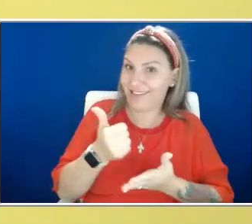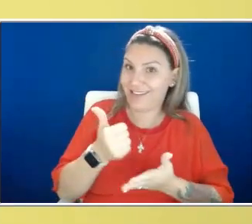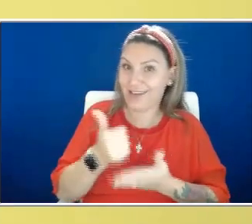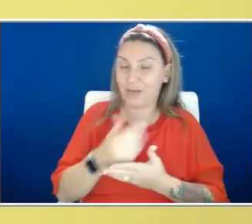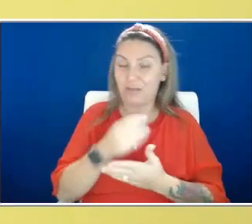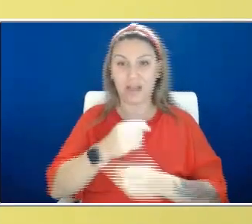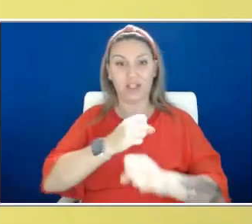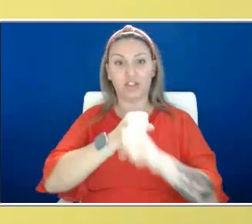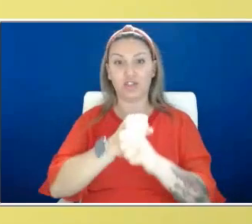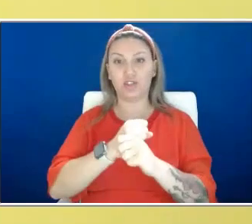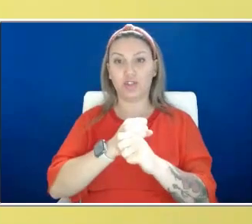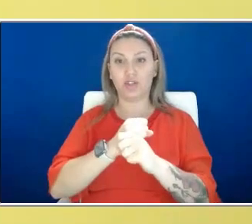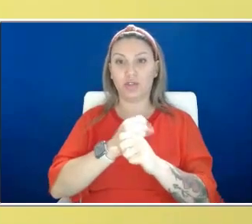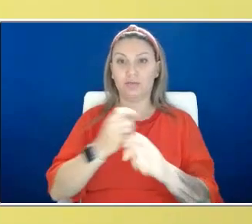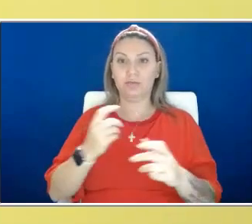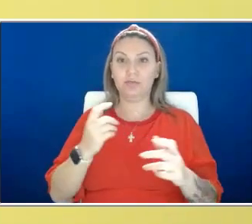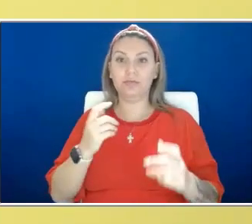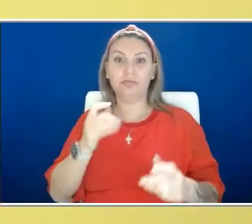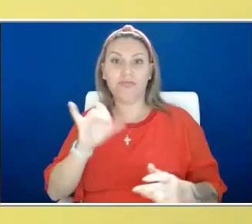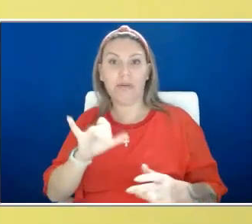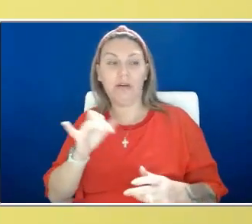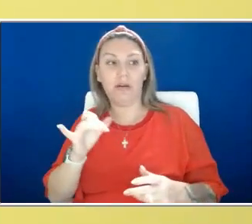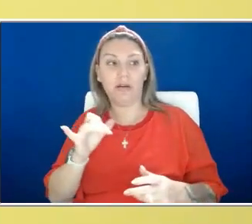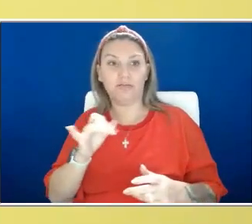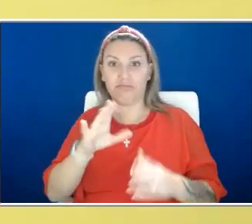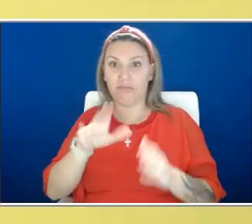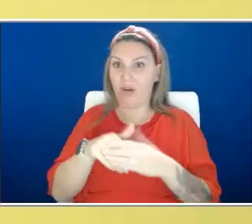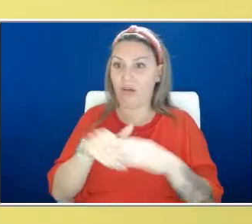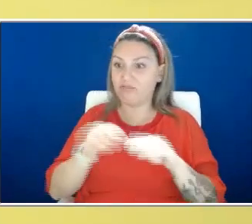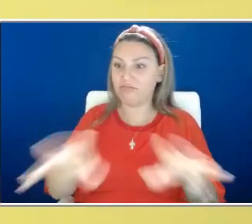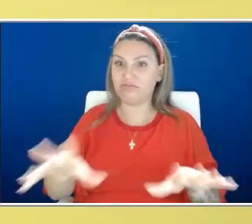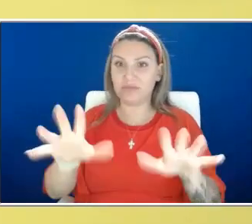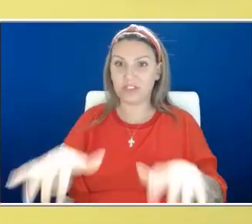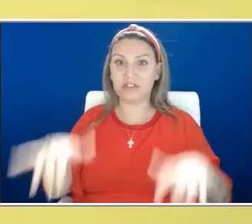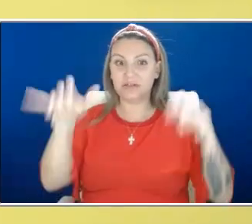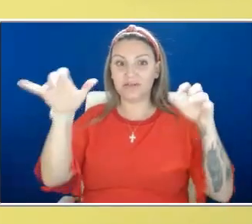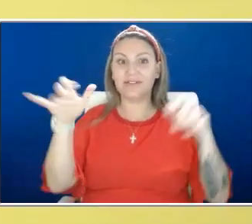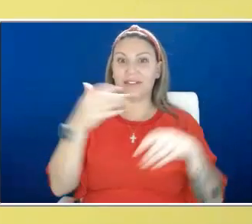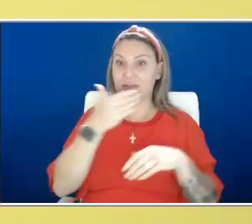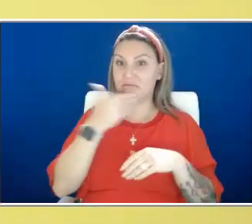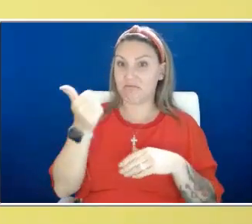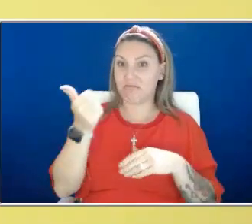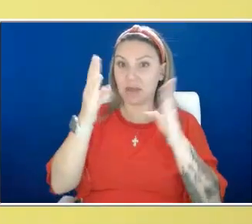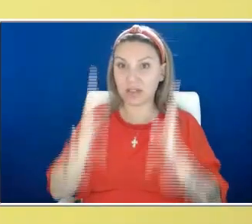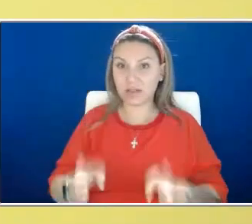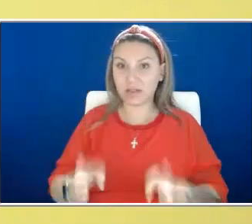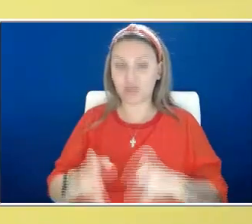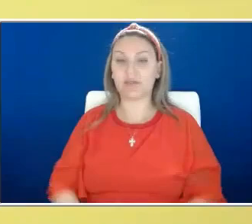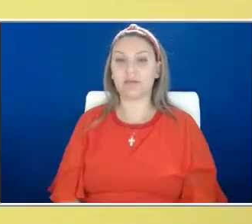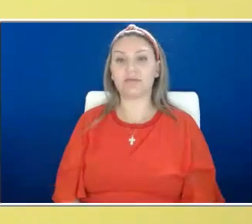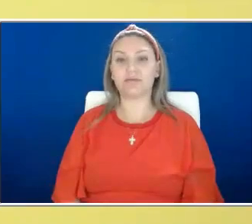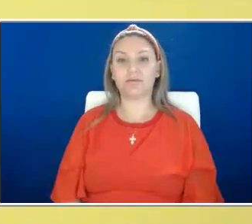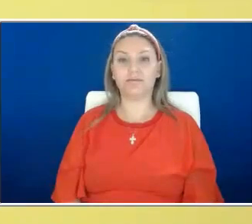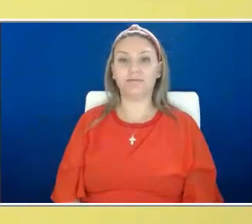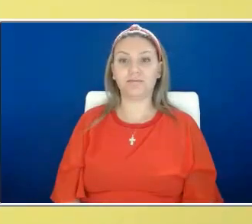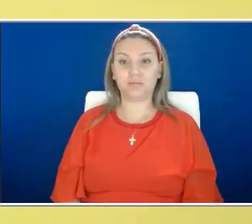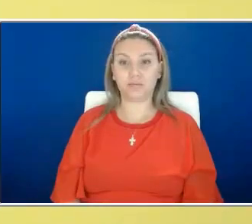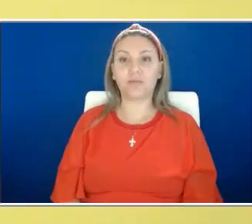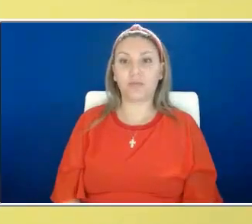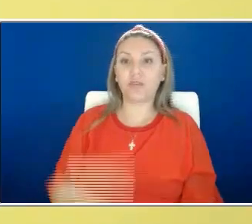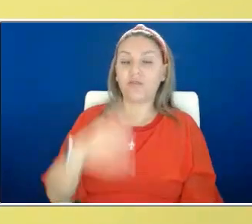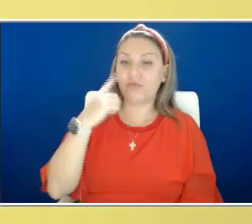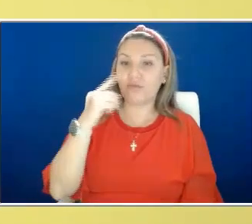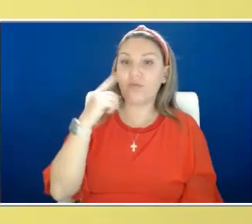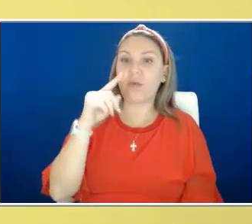are all over the stadium is probably the best person to just say, hey, I've